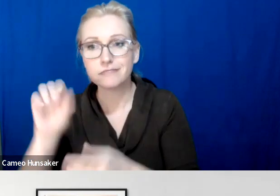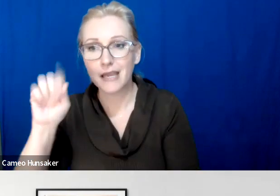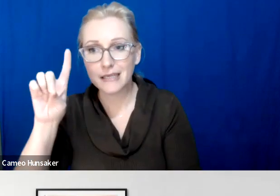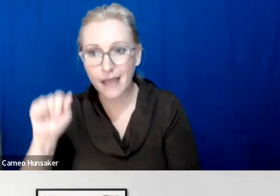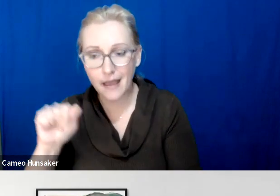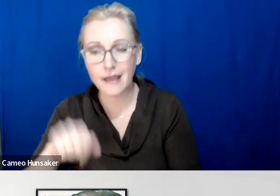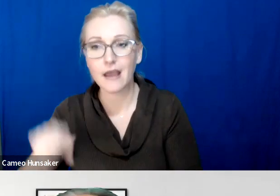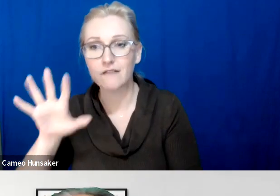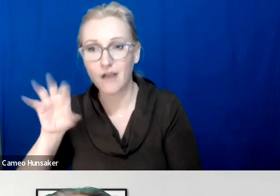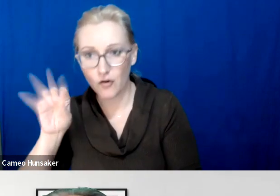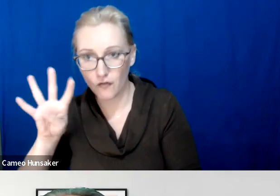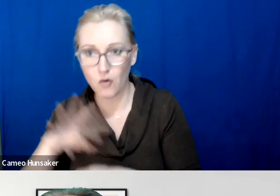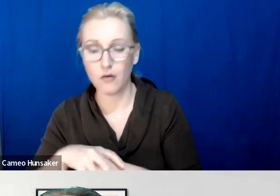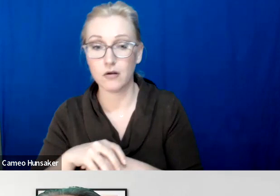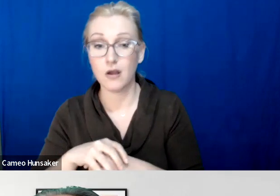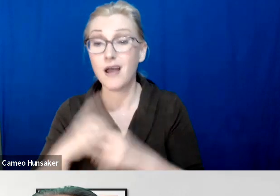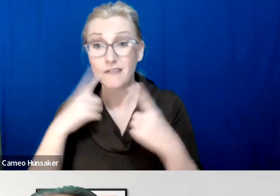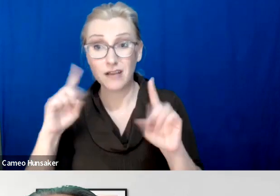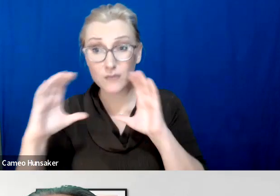communication includes not just